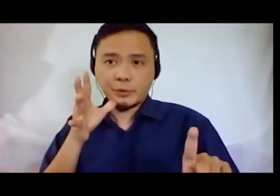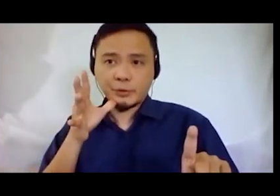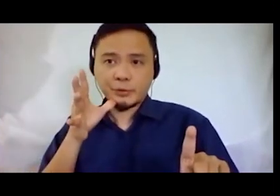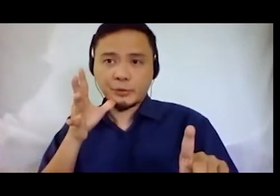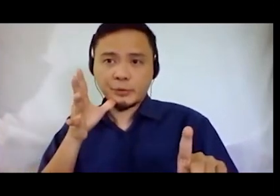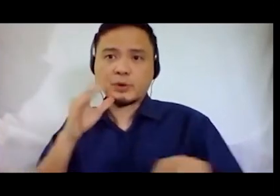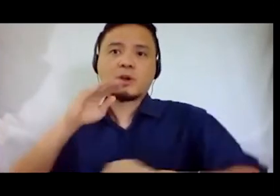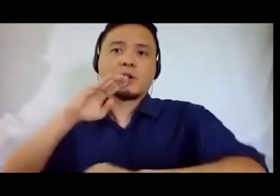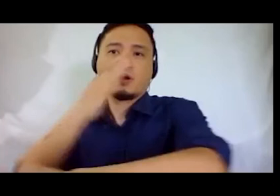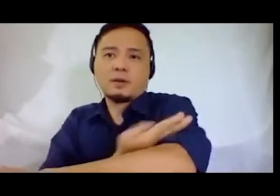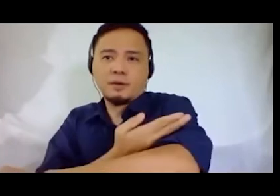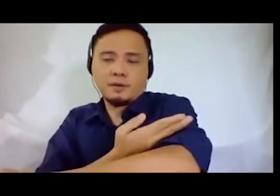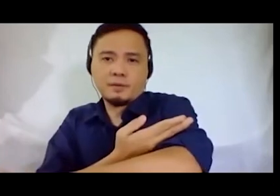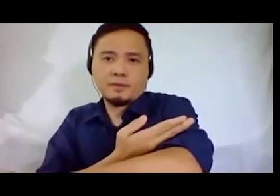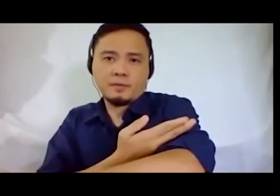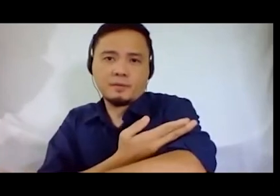um,